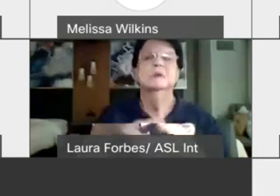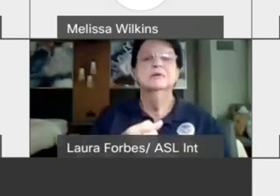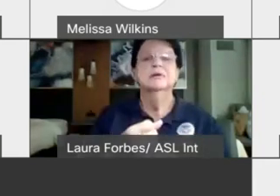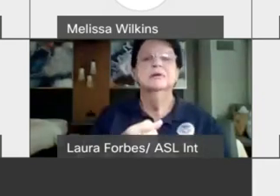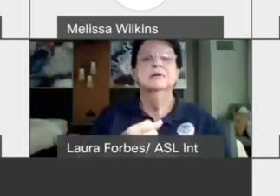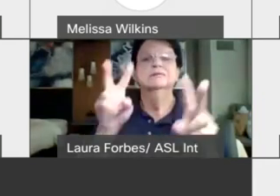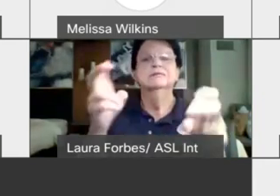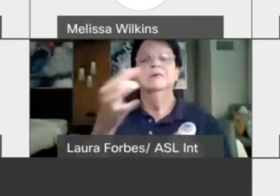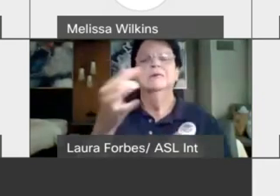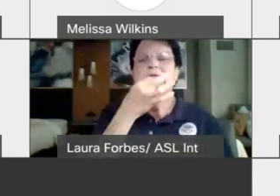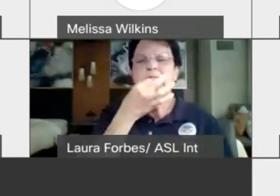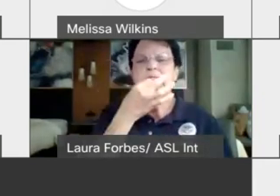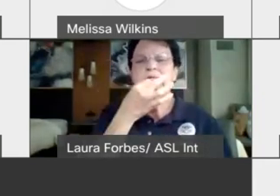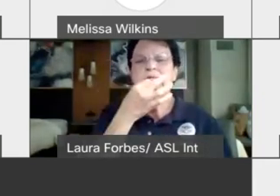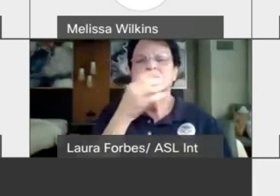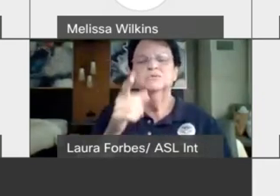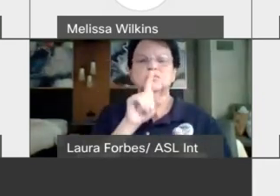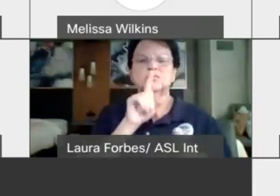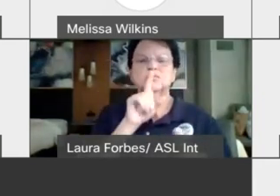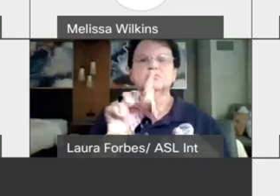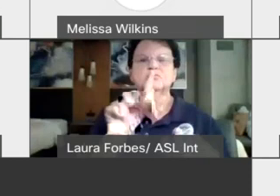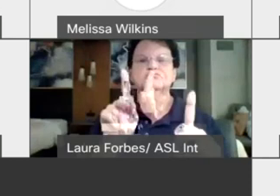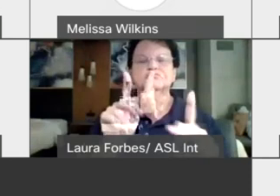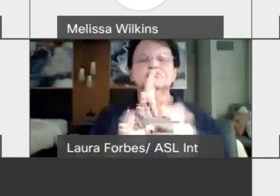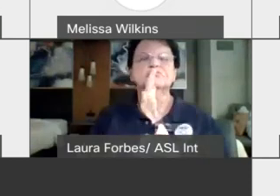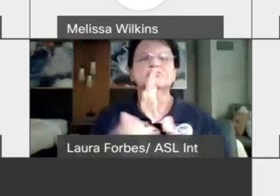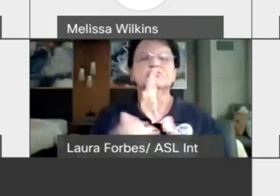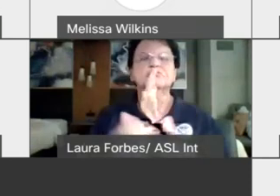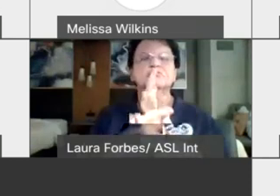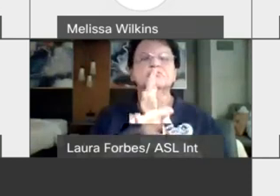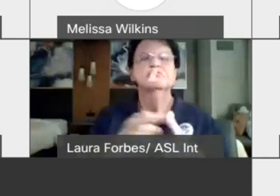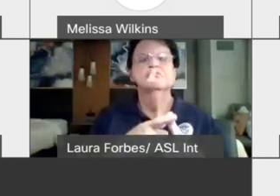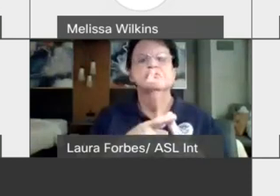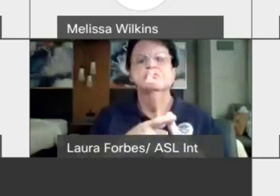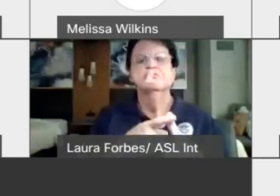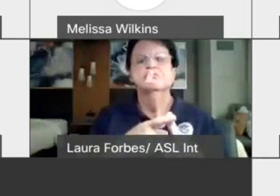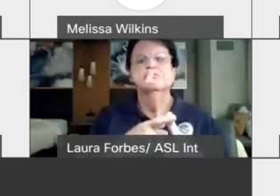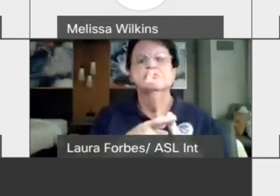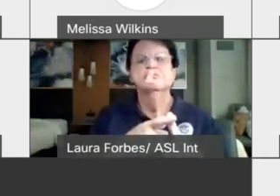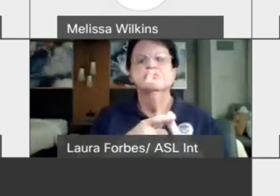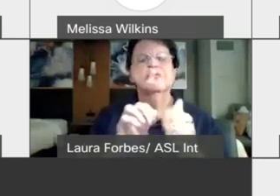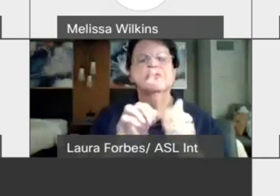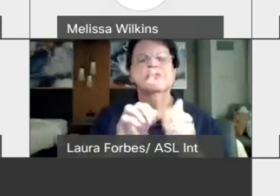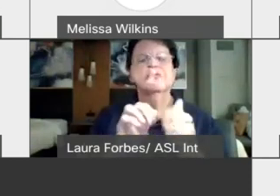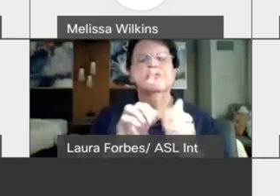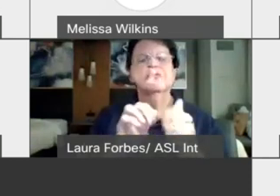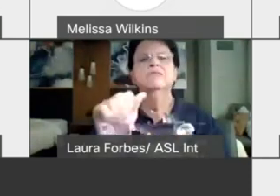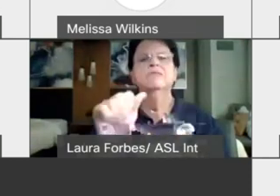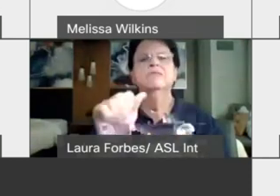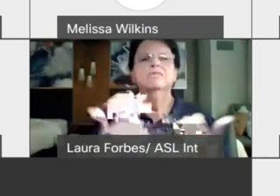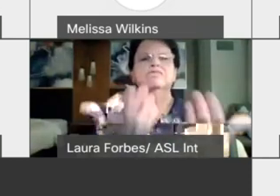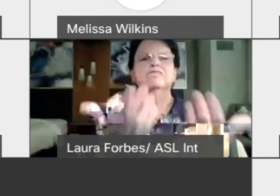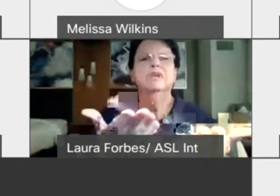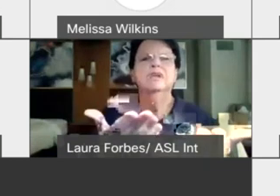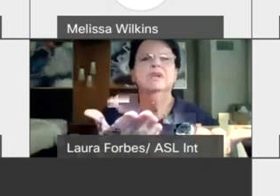experts to respond. First of all, how can FEMA provide